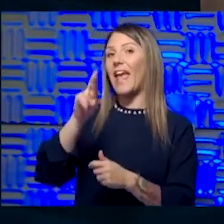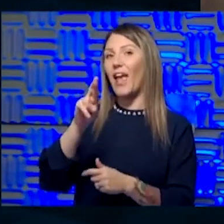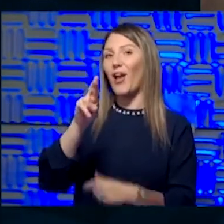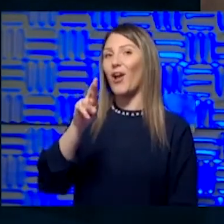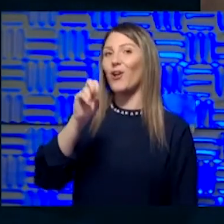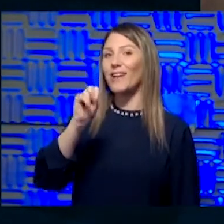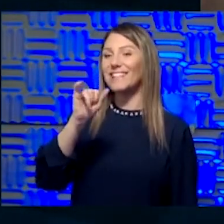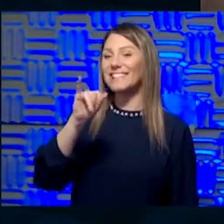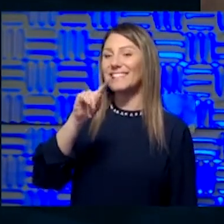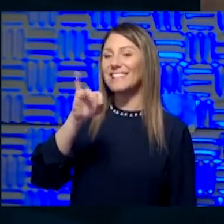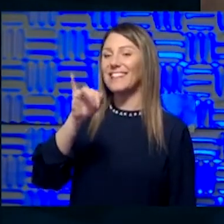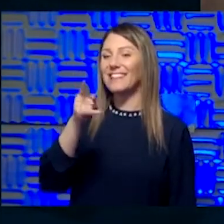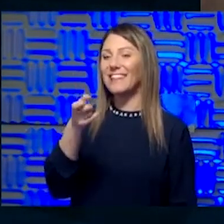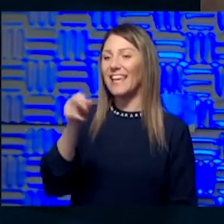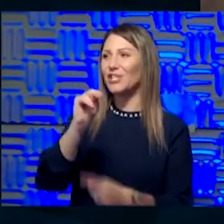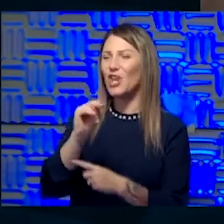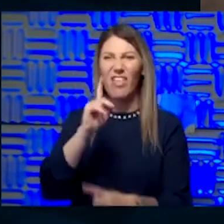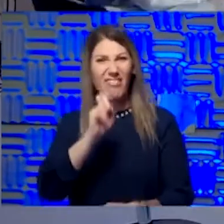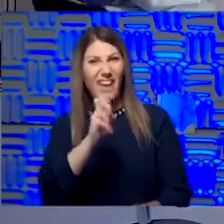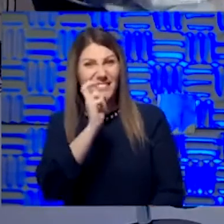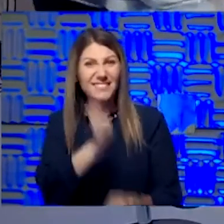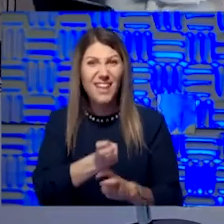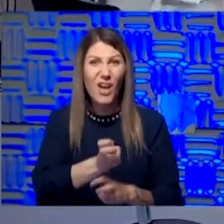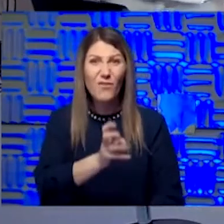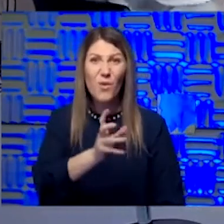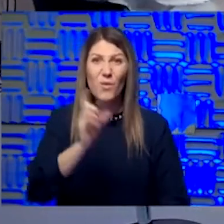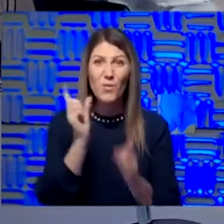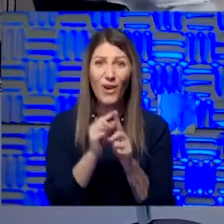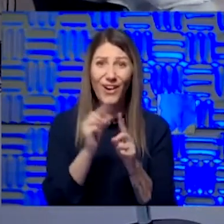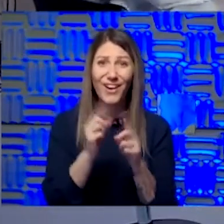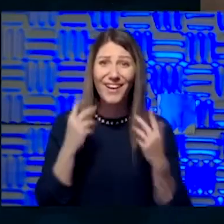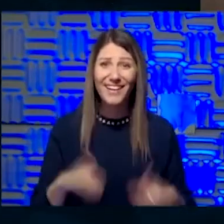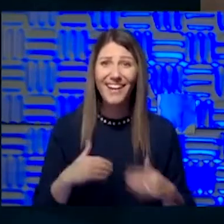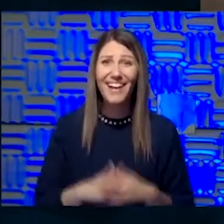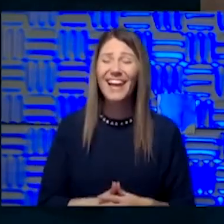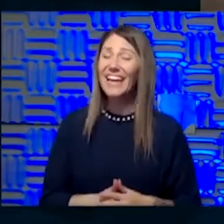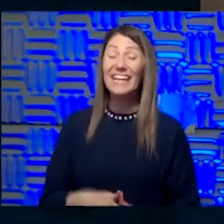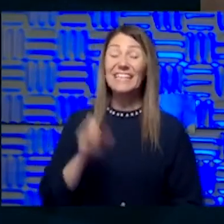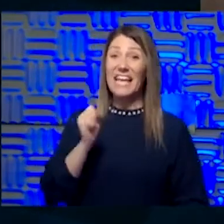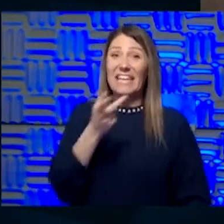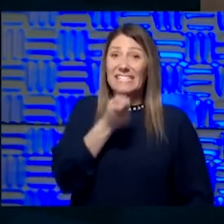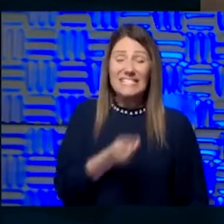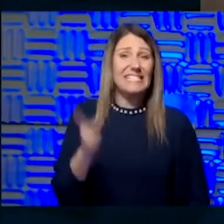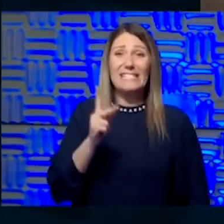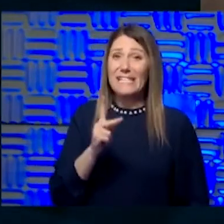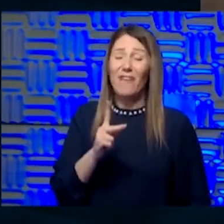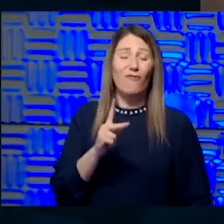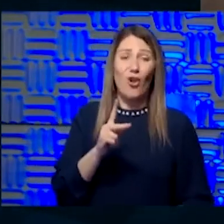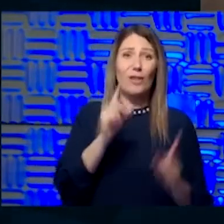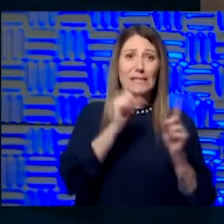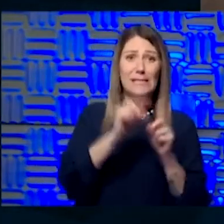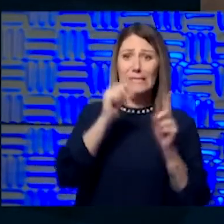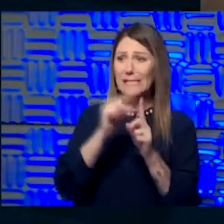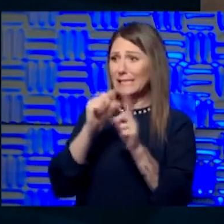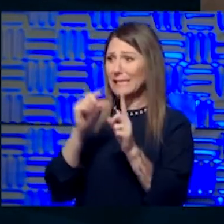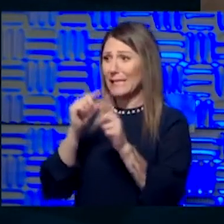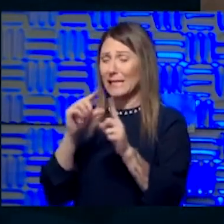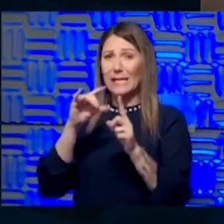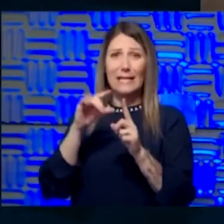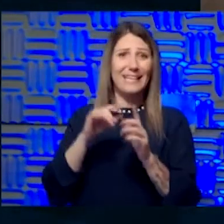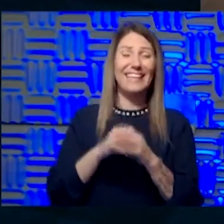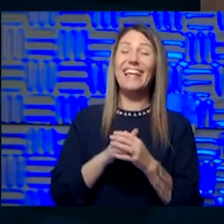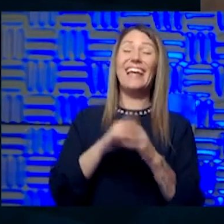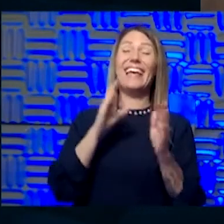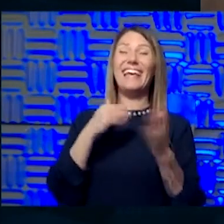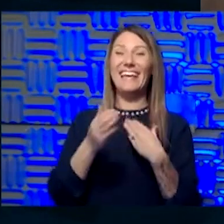me, can't say that word. That's a hard word, aerosolization. It's got several syllables in it. Yes.